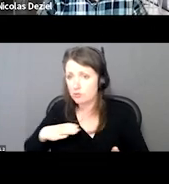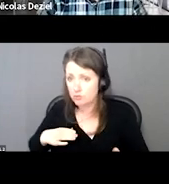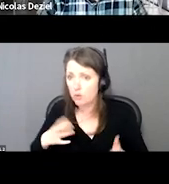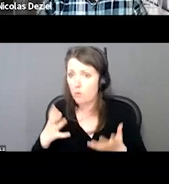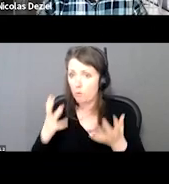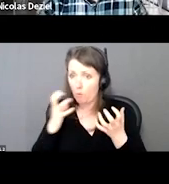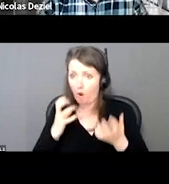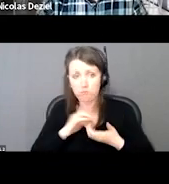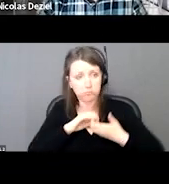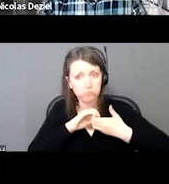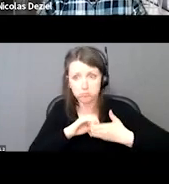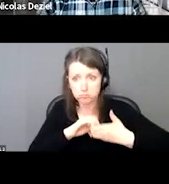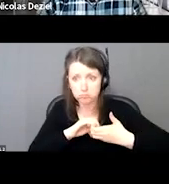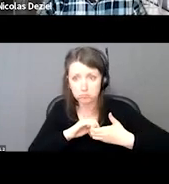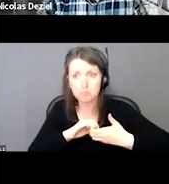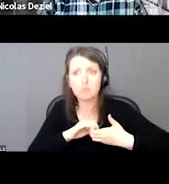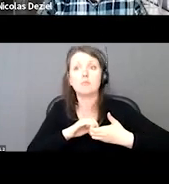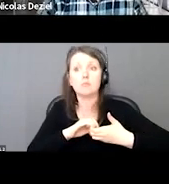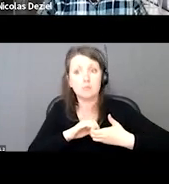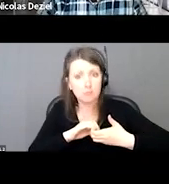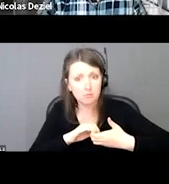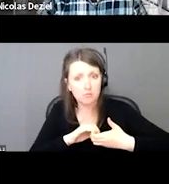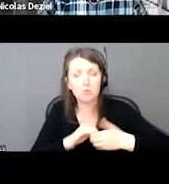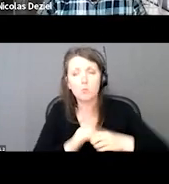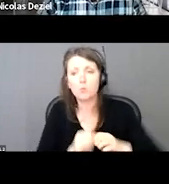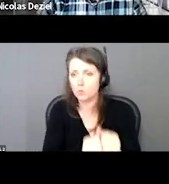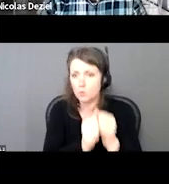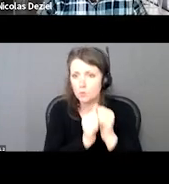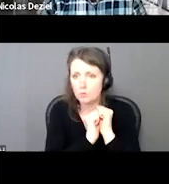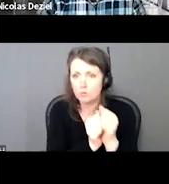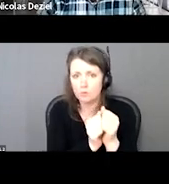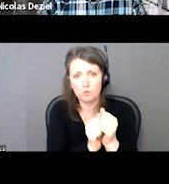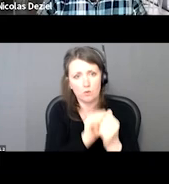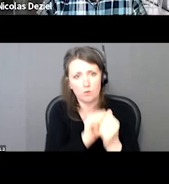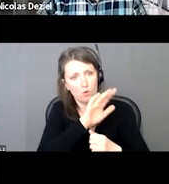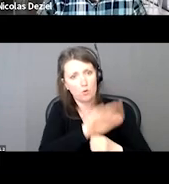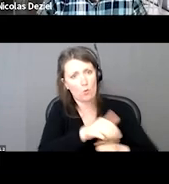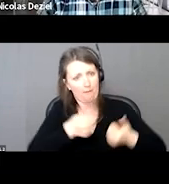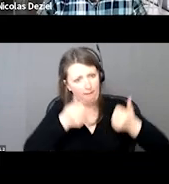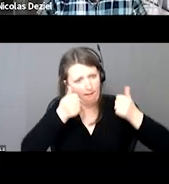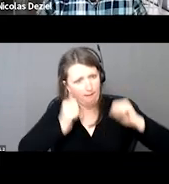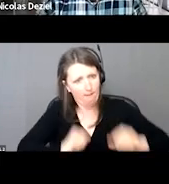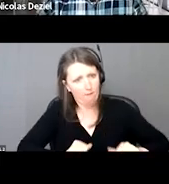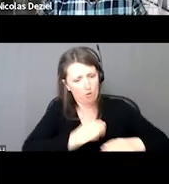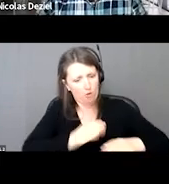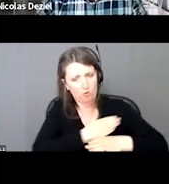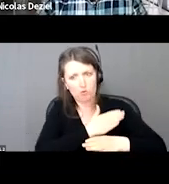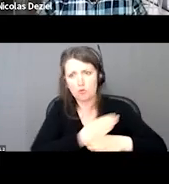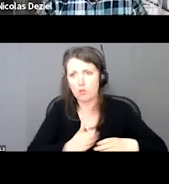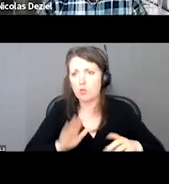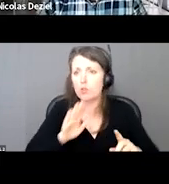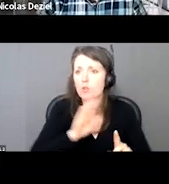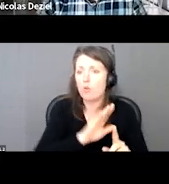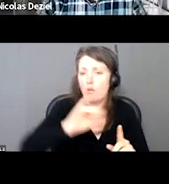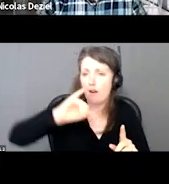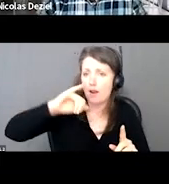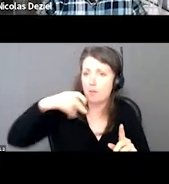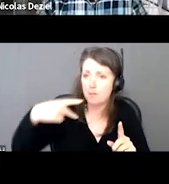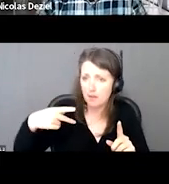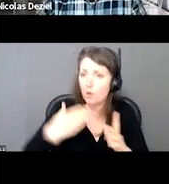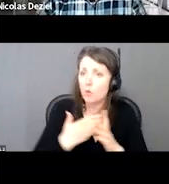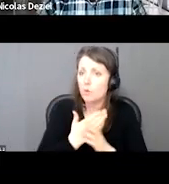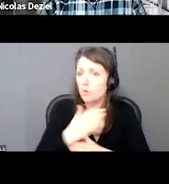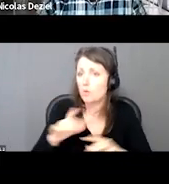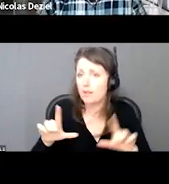and together you're both combining your efforts and sharing your IP through licensing agreements, and it's really